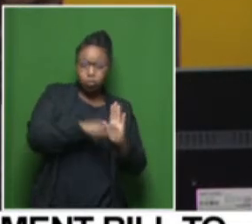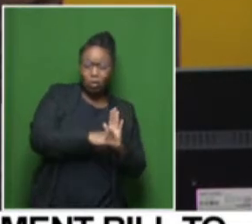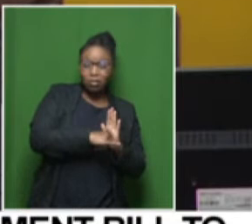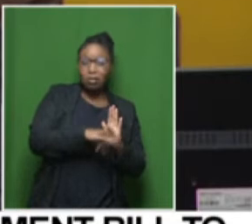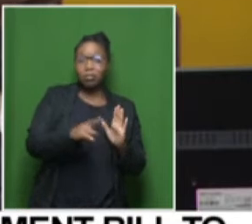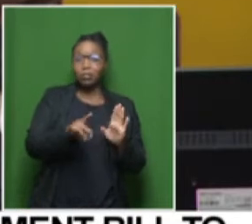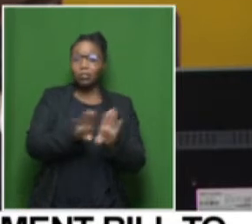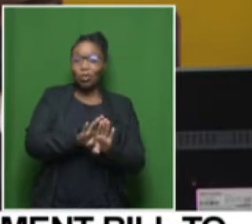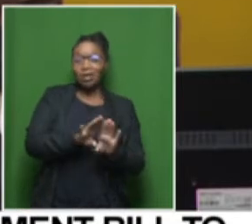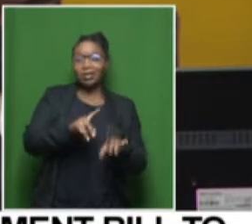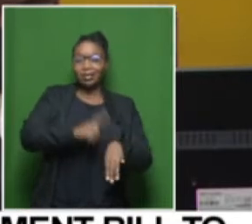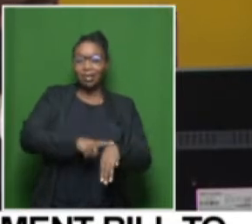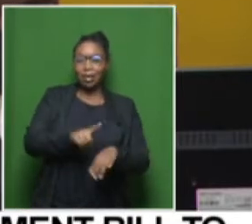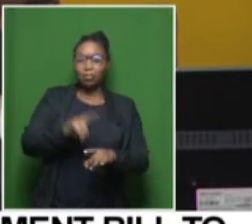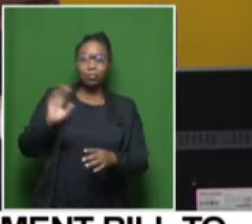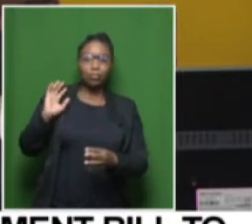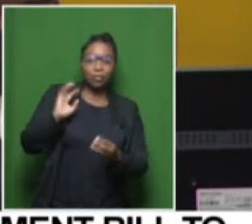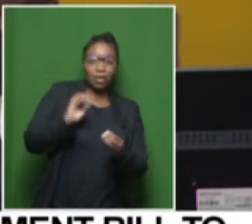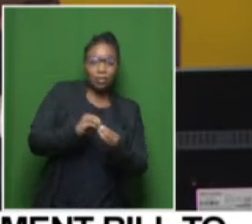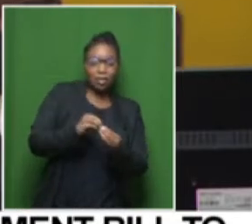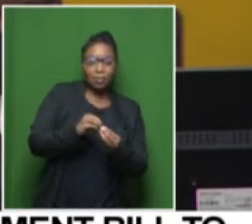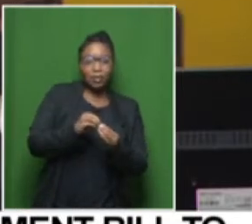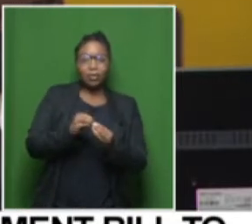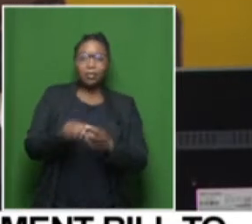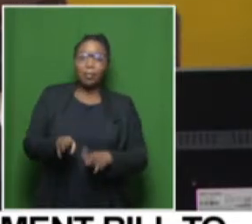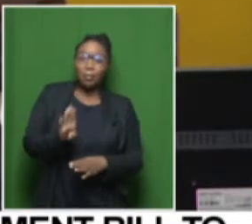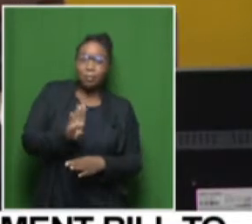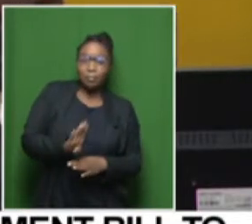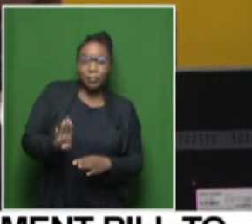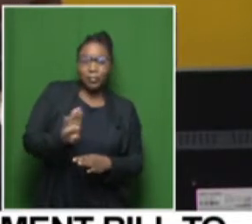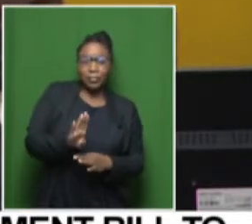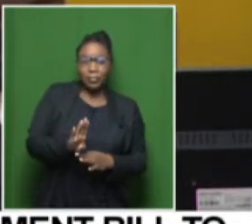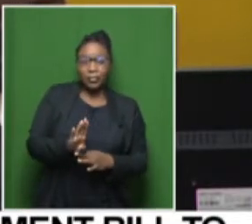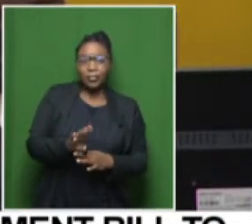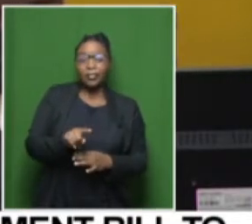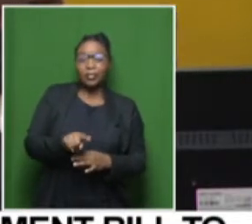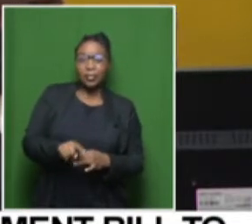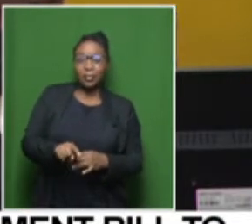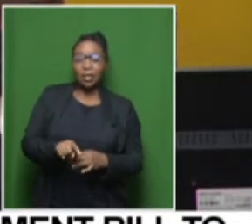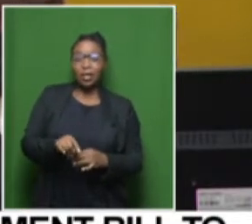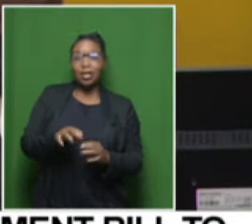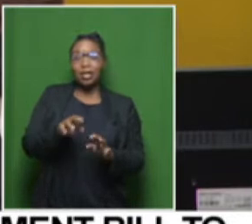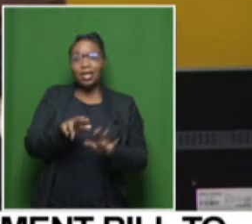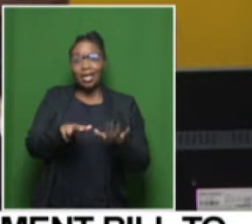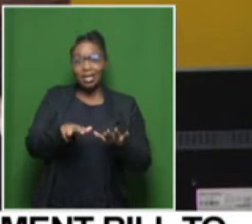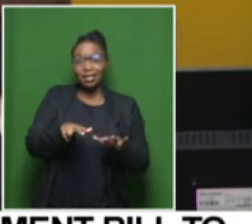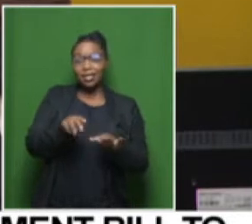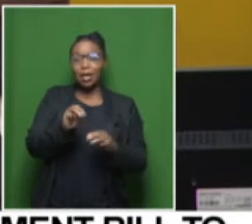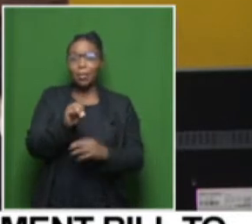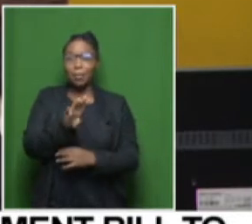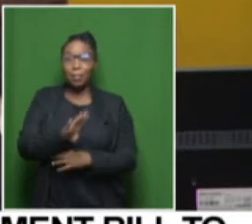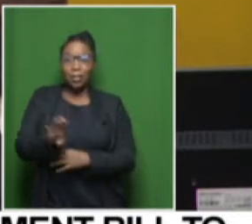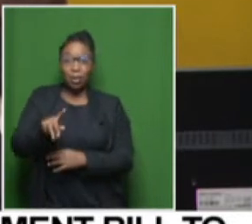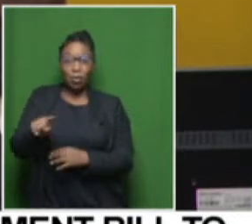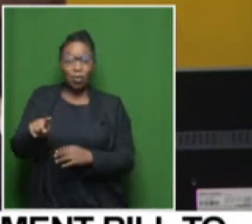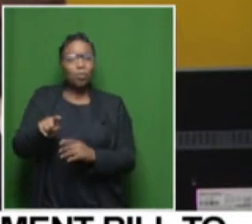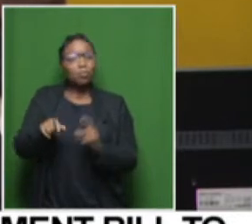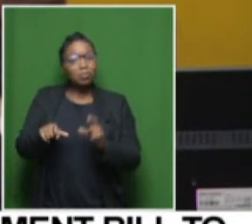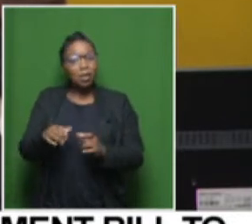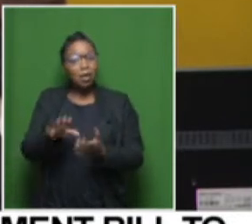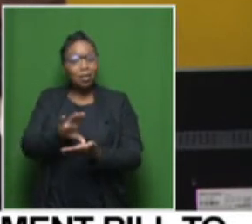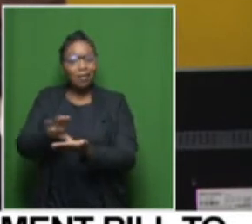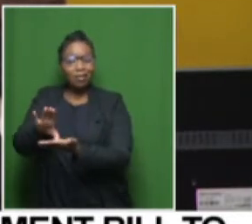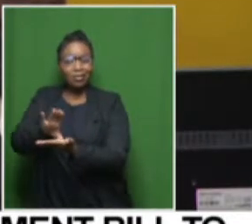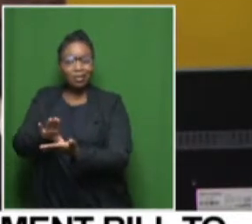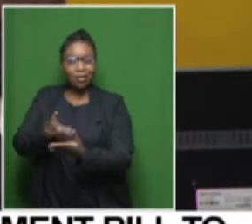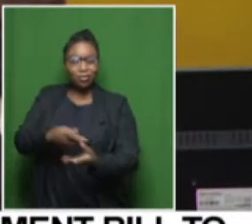Overall, SARS has raised assessment of 18 billion additional duties, cancelled the trading licenses of